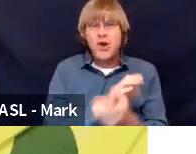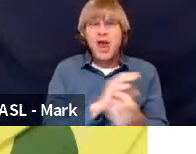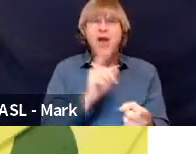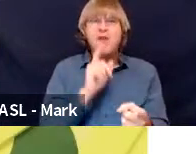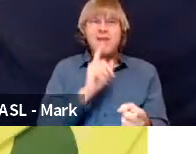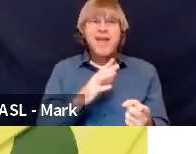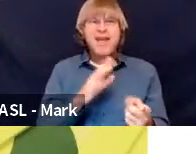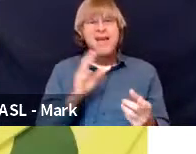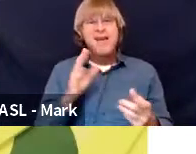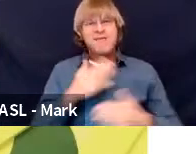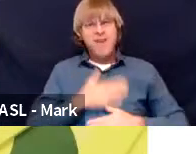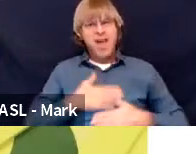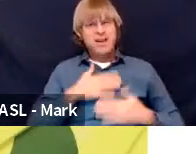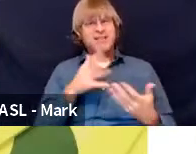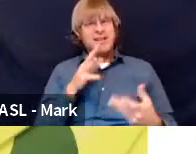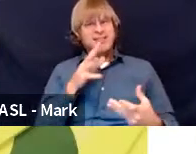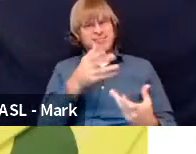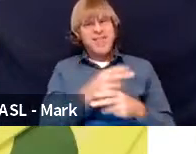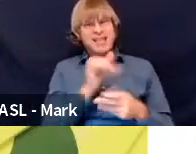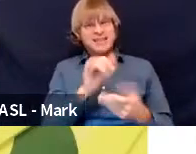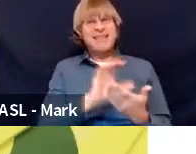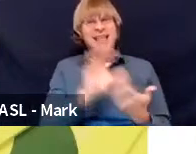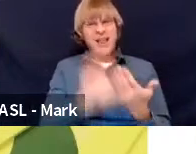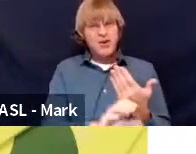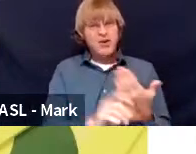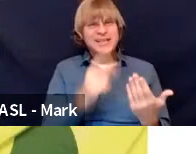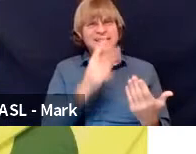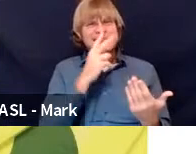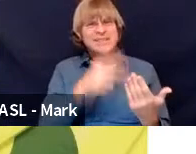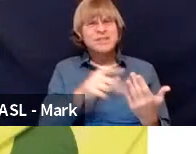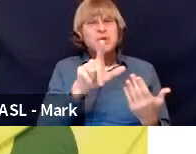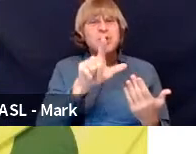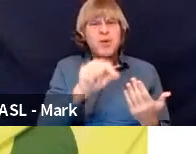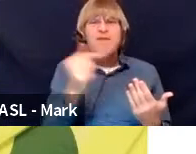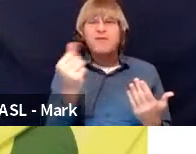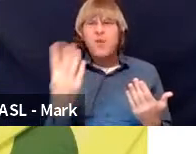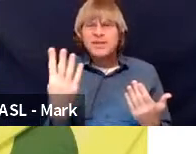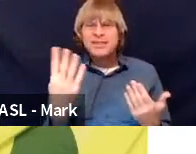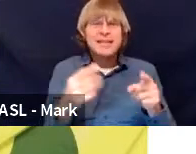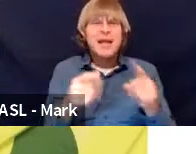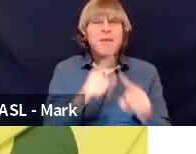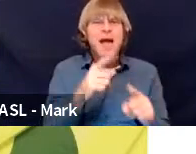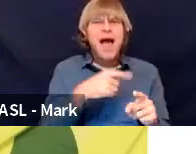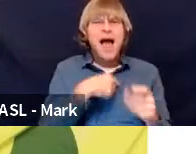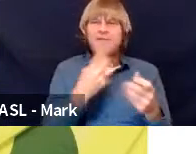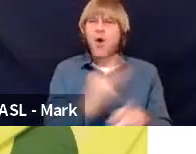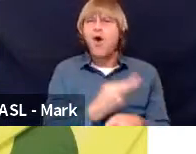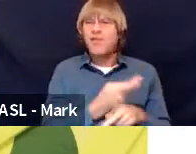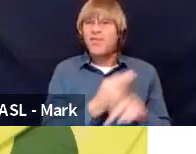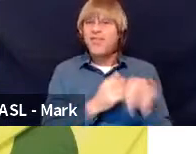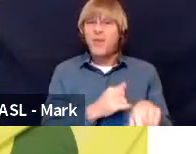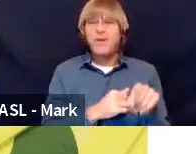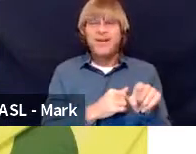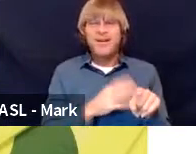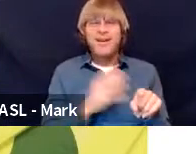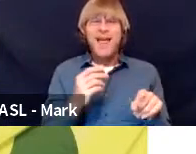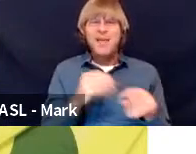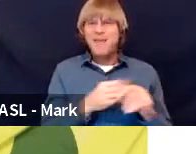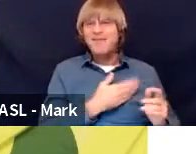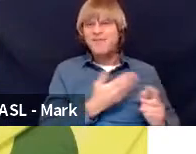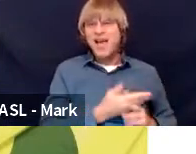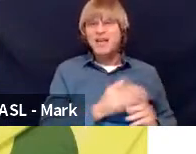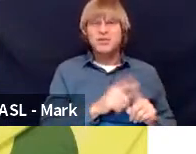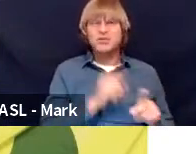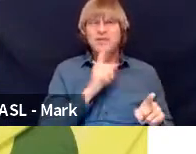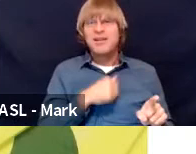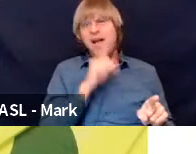really fun and engaging way. This was a calendar for, you could see 2014, but literally I've hung on to this one in my files because I